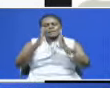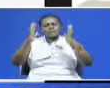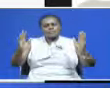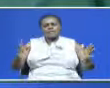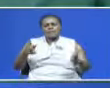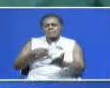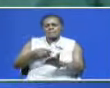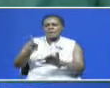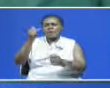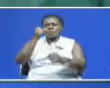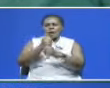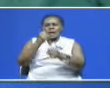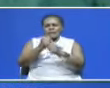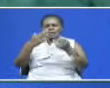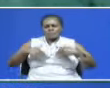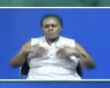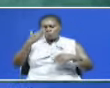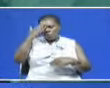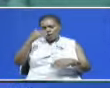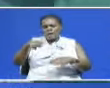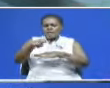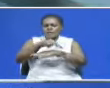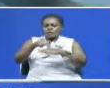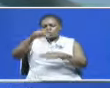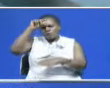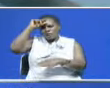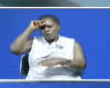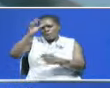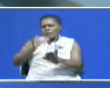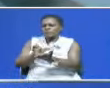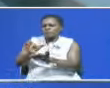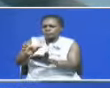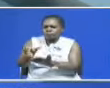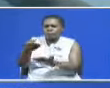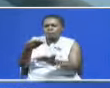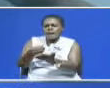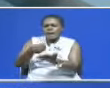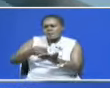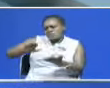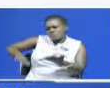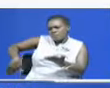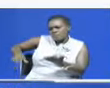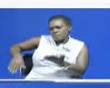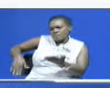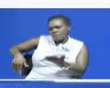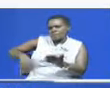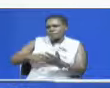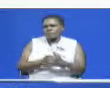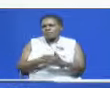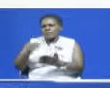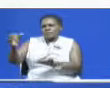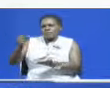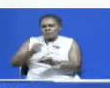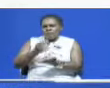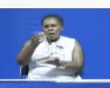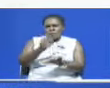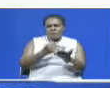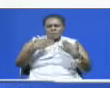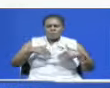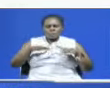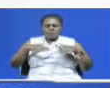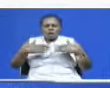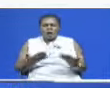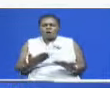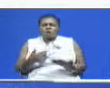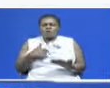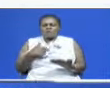its personnel due to delays from the national government in releasing the needed funds. How do you recruit personnel if the few that you